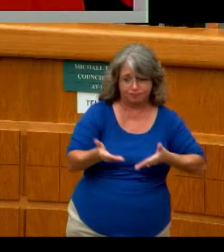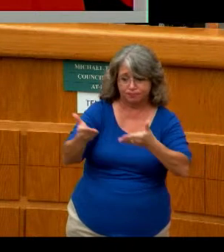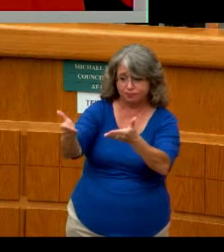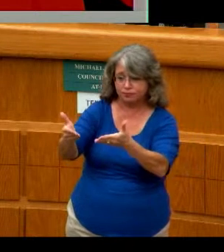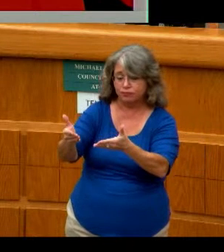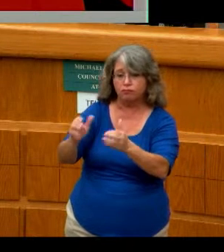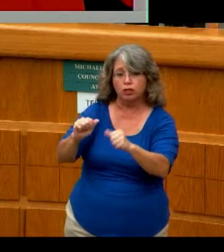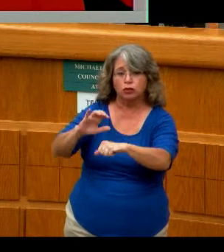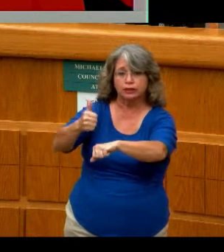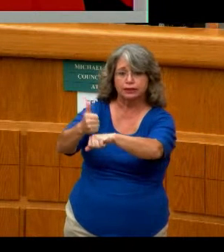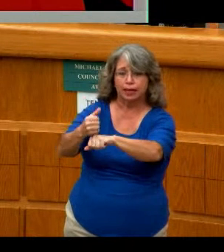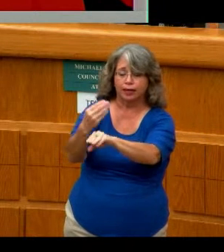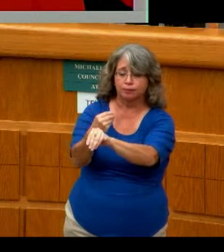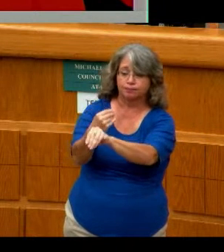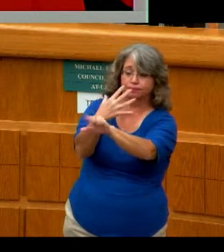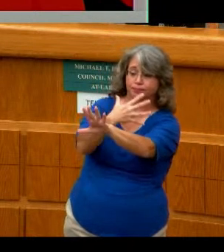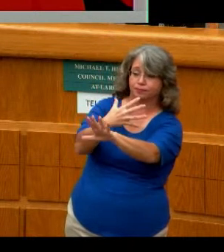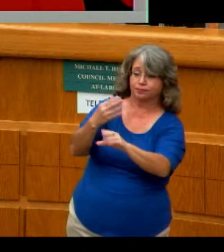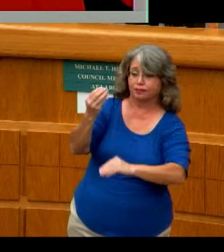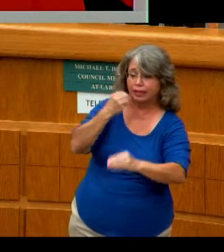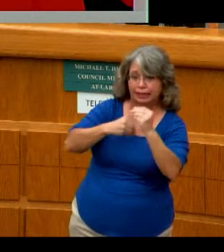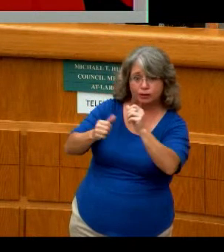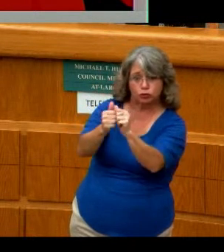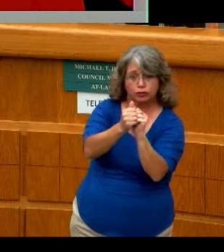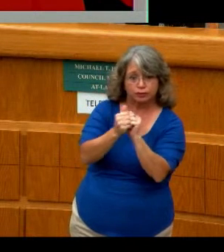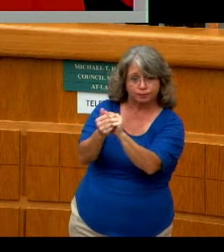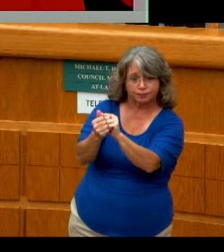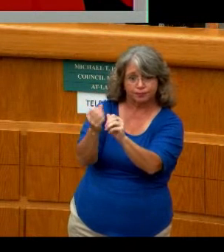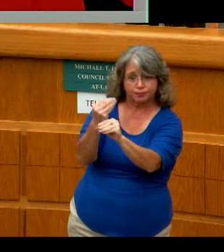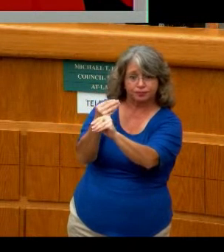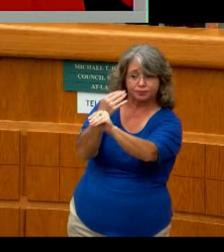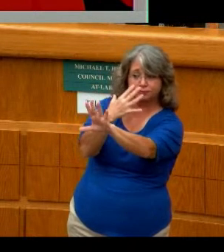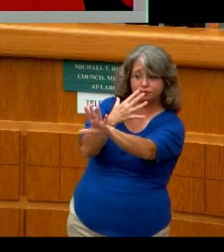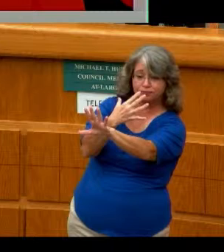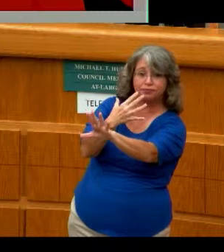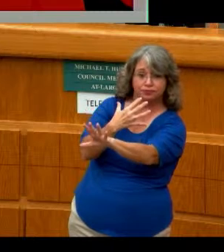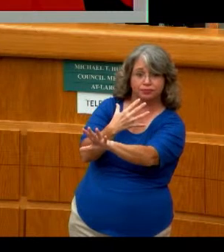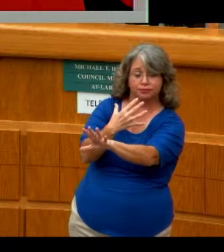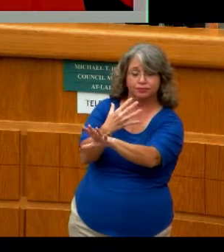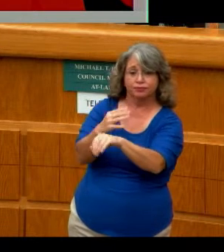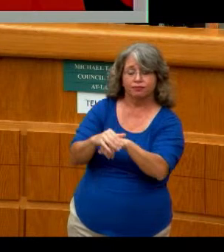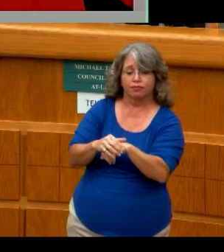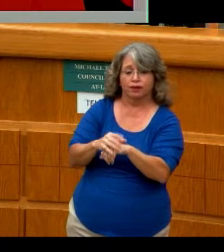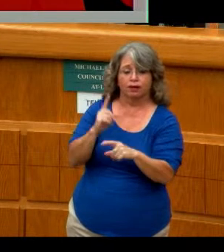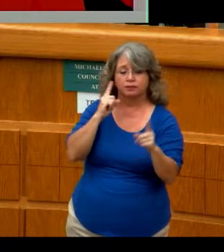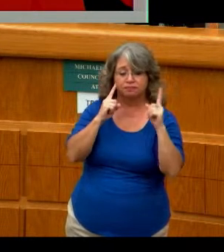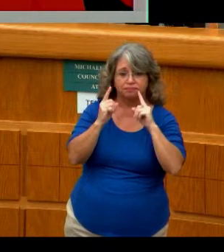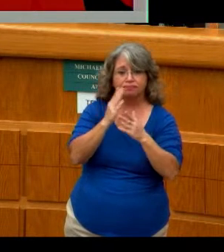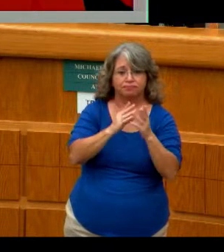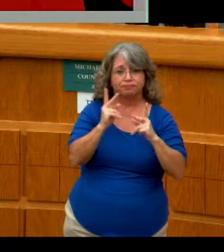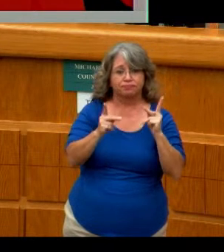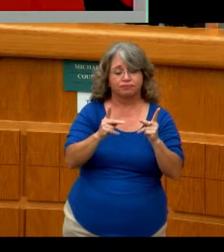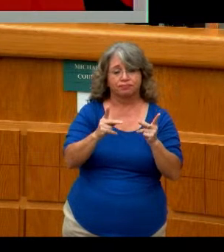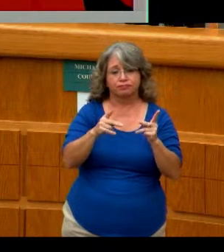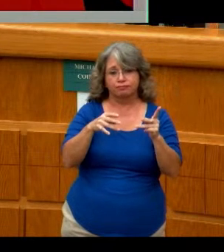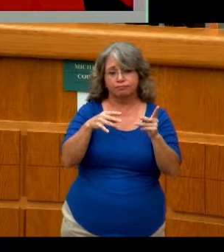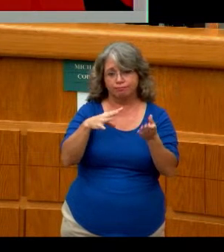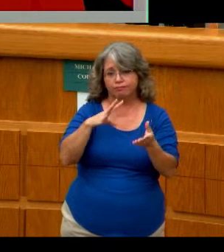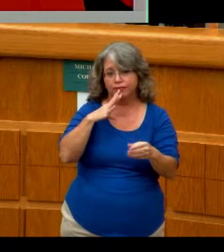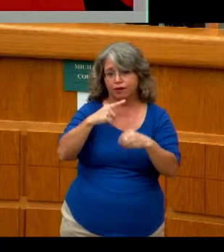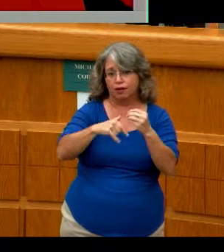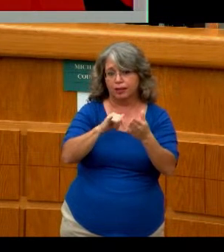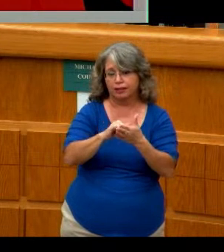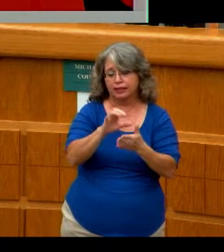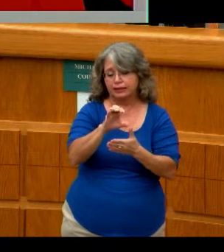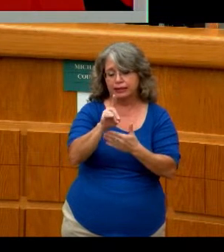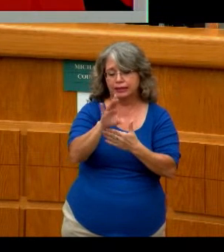members, drop it off, contactless delivery, and then you can have a virtual Thanksgiving. So this is something that